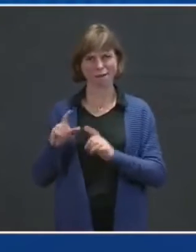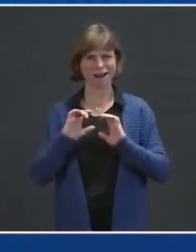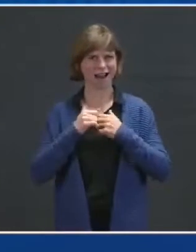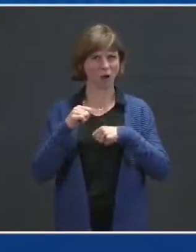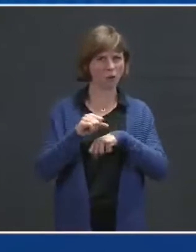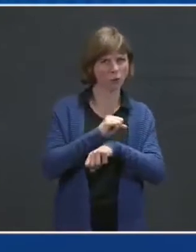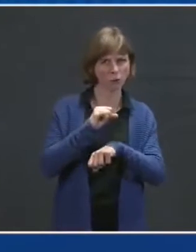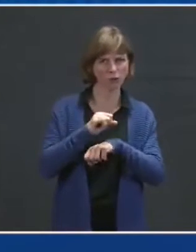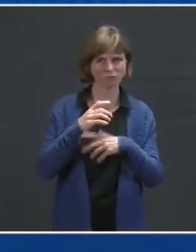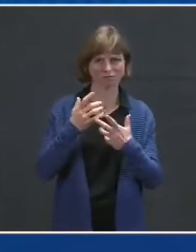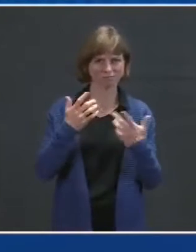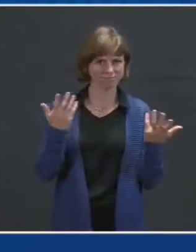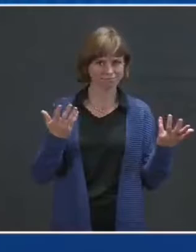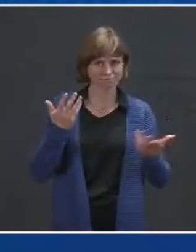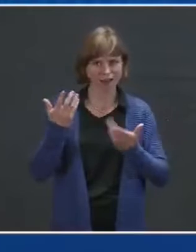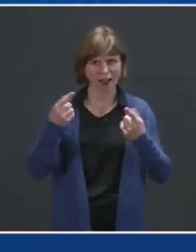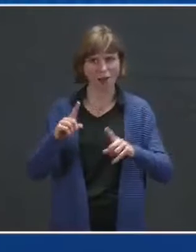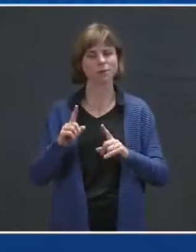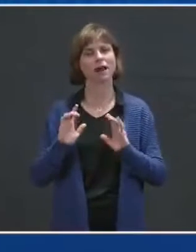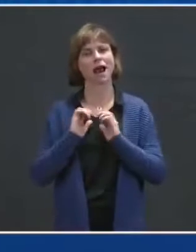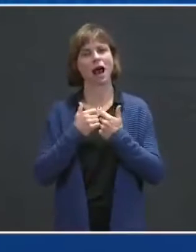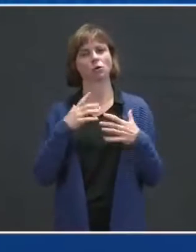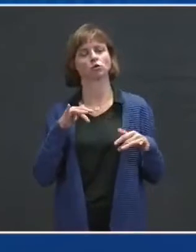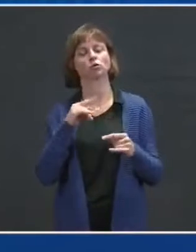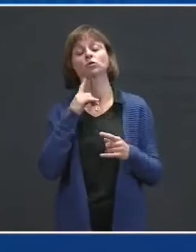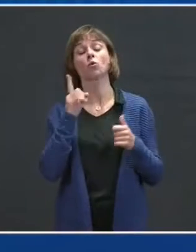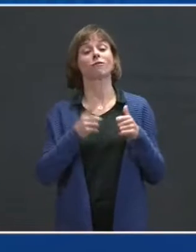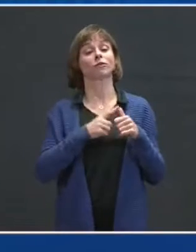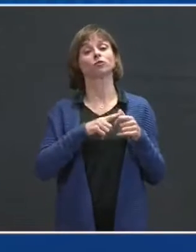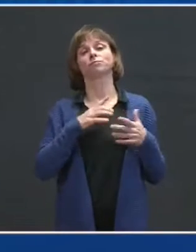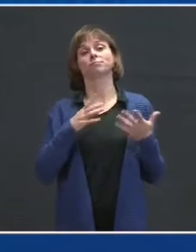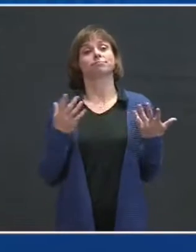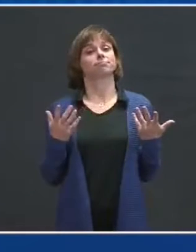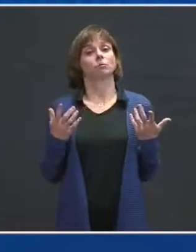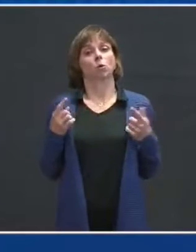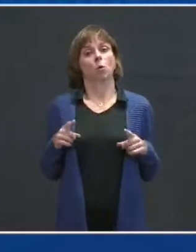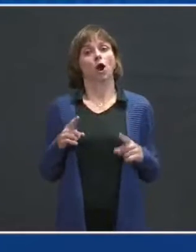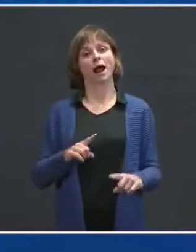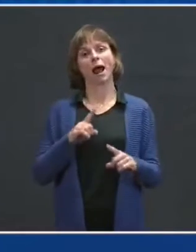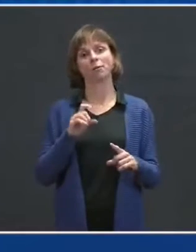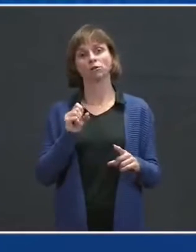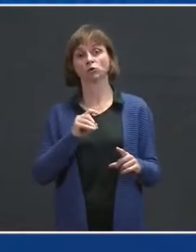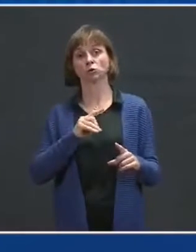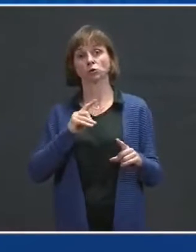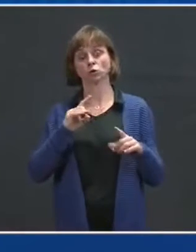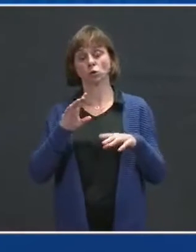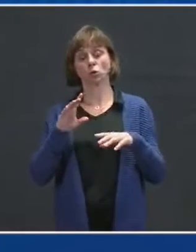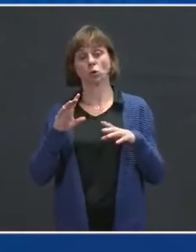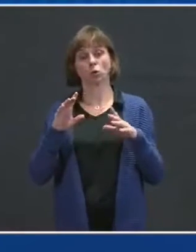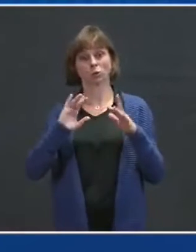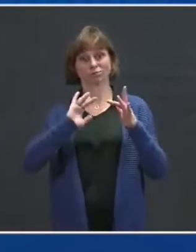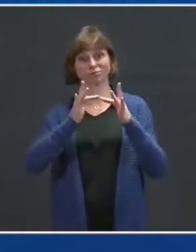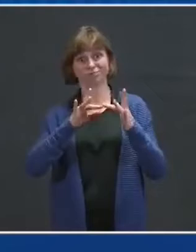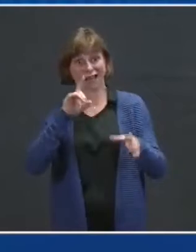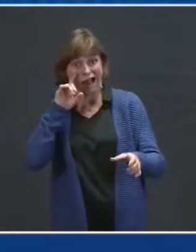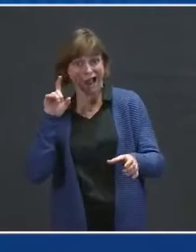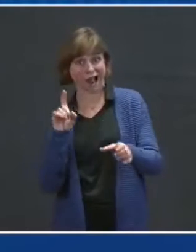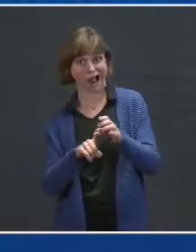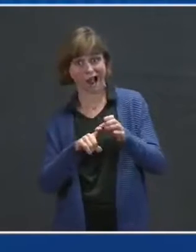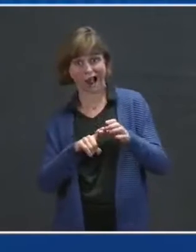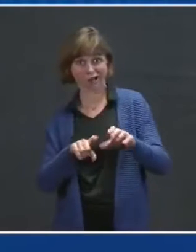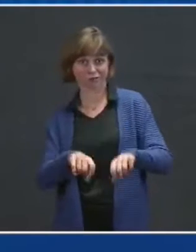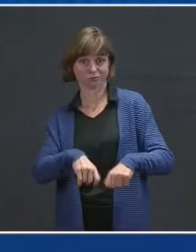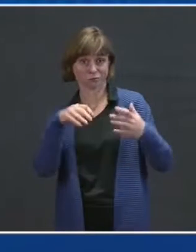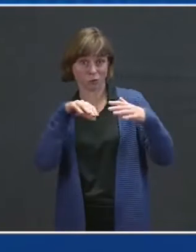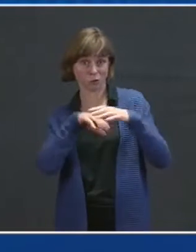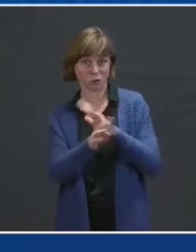and what are we doing about it? So first, what happened? Hackers launched a broad and indiscriminate effort to compromise